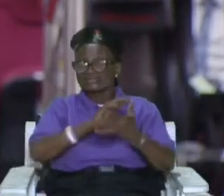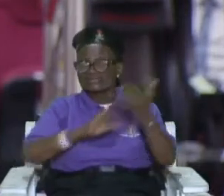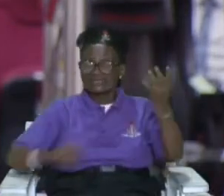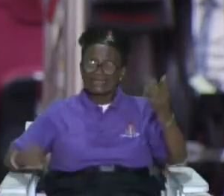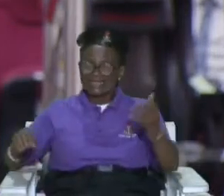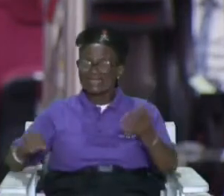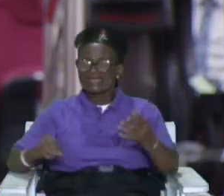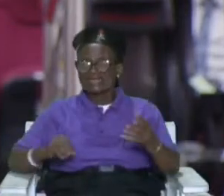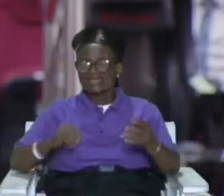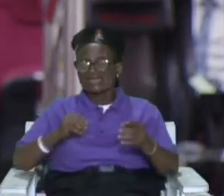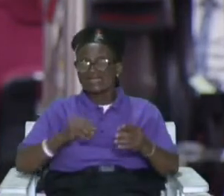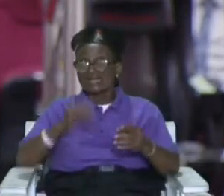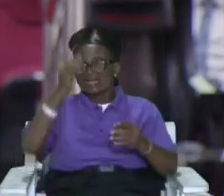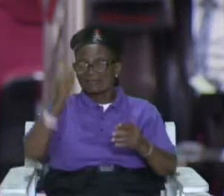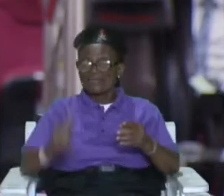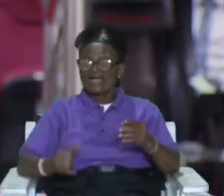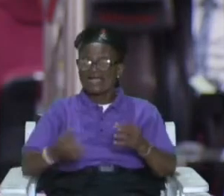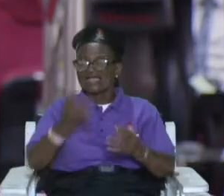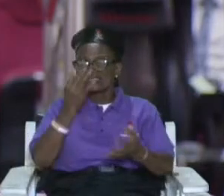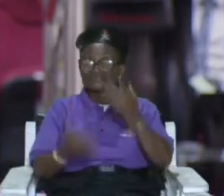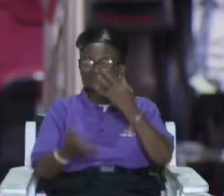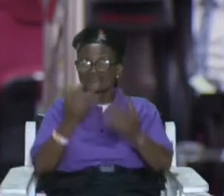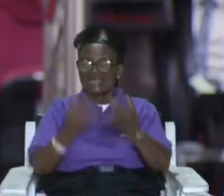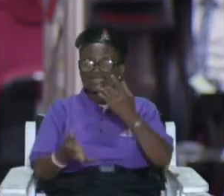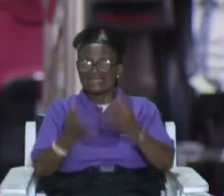clear by fire.